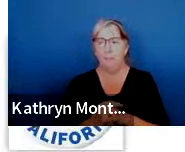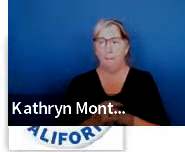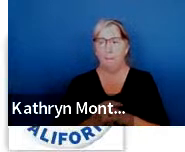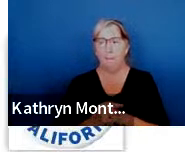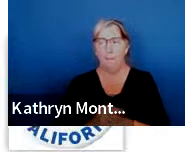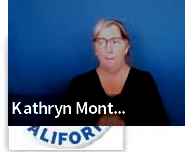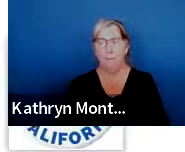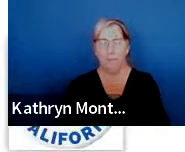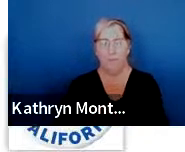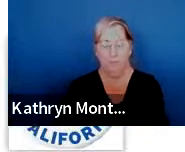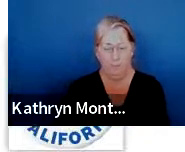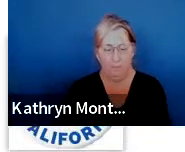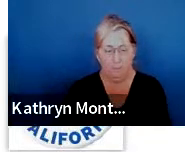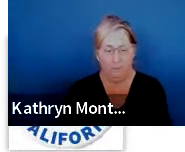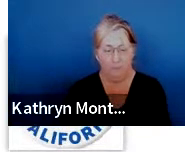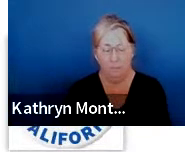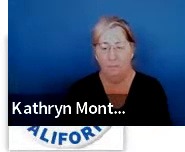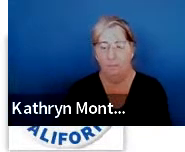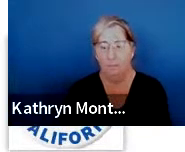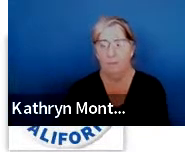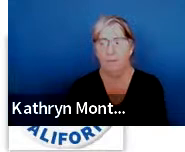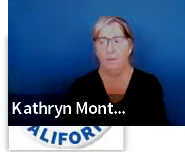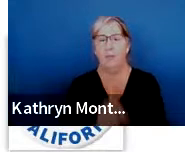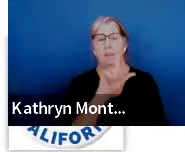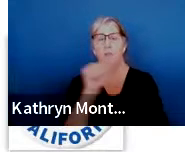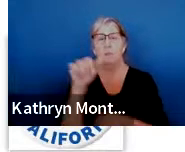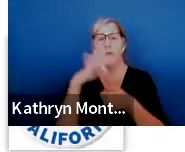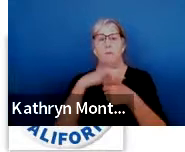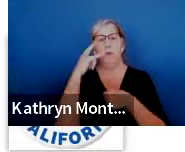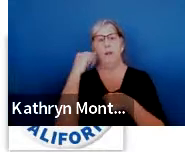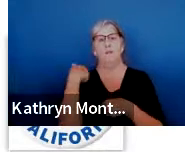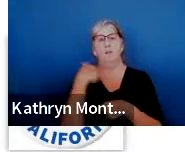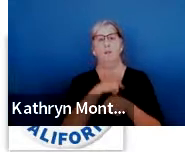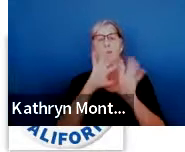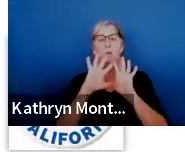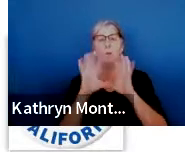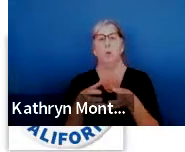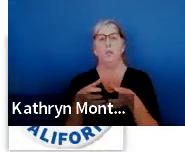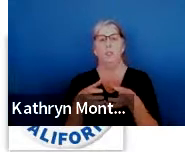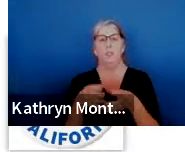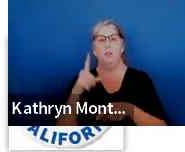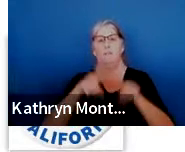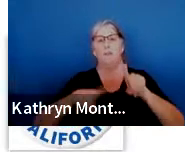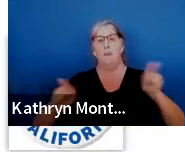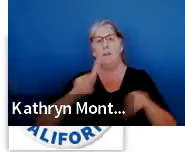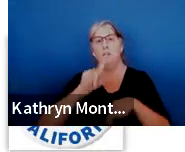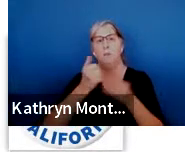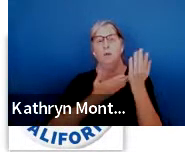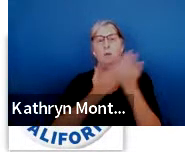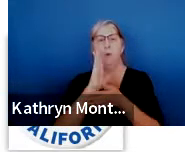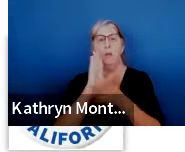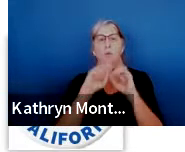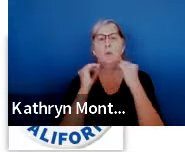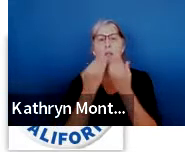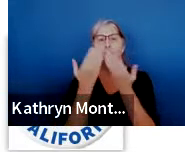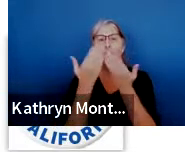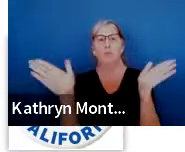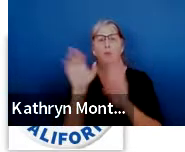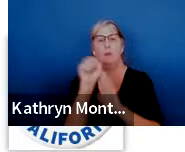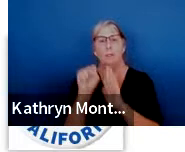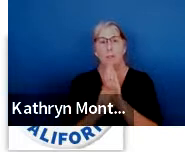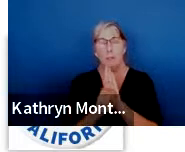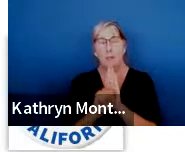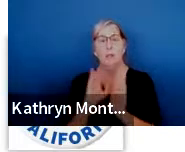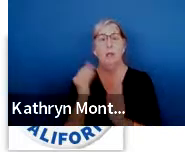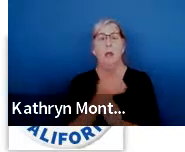So Disability Vote California. We are a coalition of various disability rights organizations across the state. And our